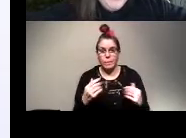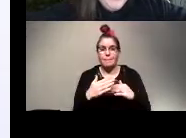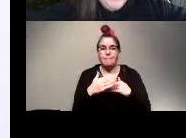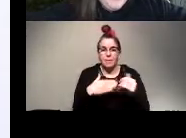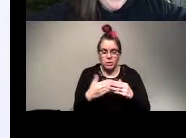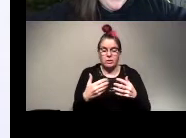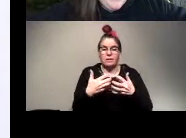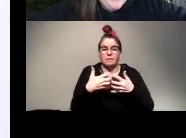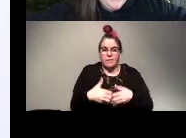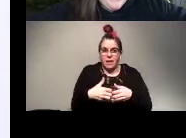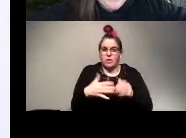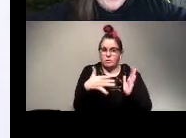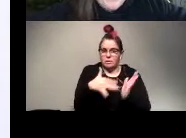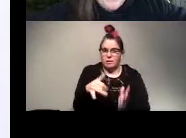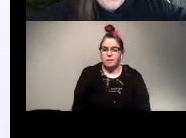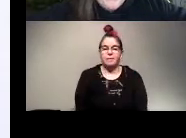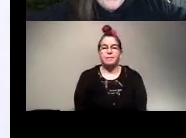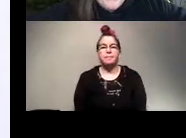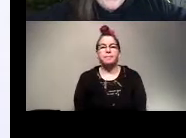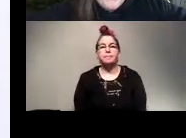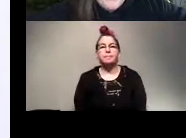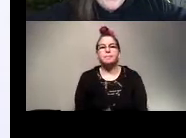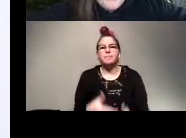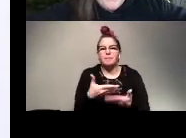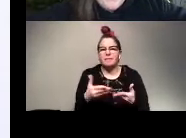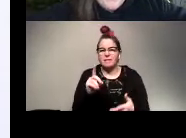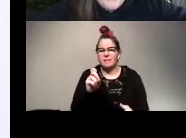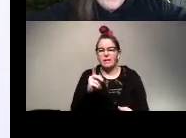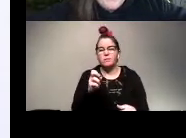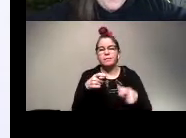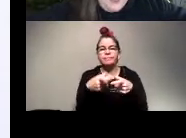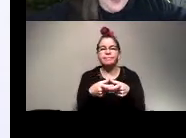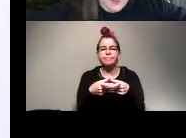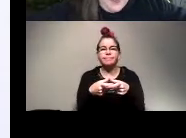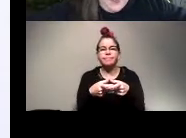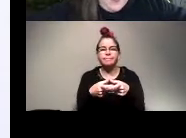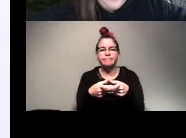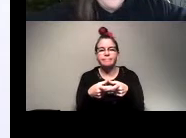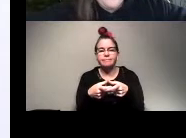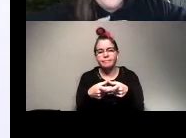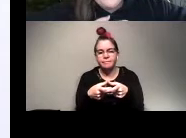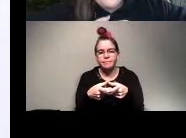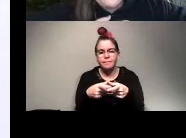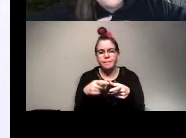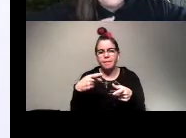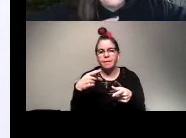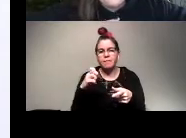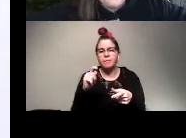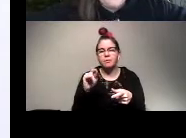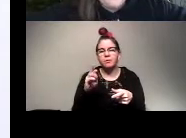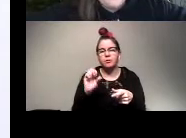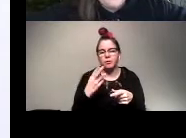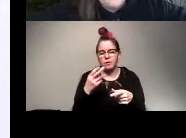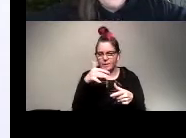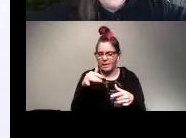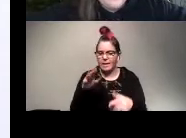this. The device was basically a petri dish. This is what scientists in the laboratory use to study